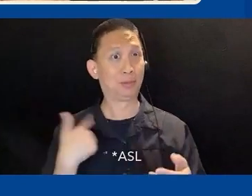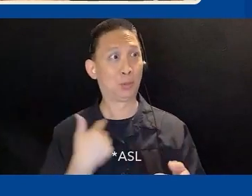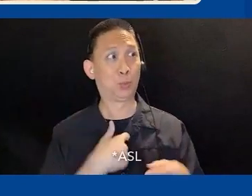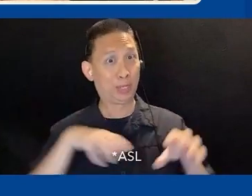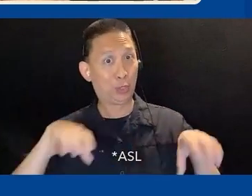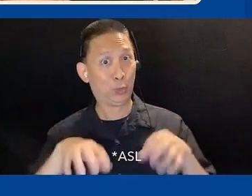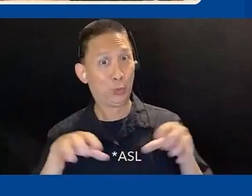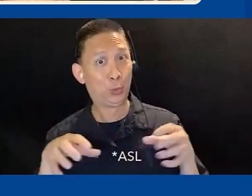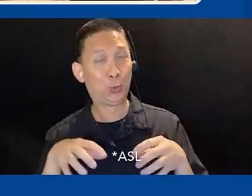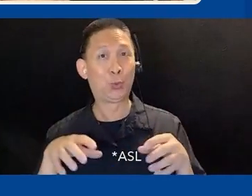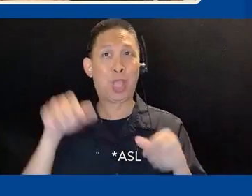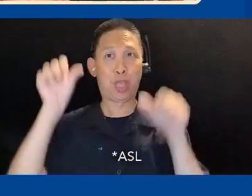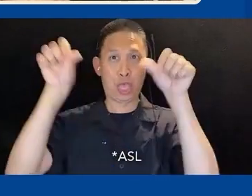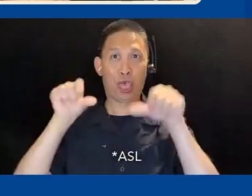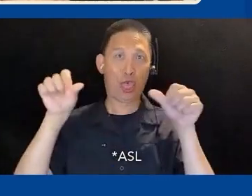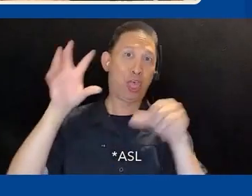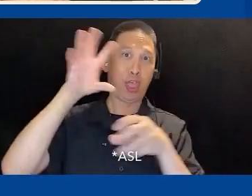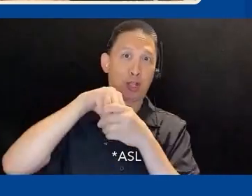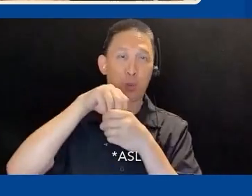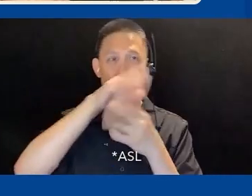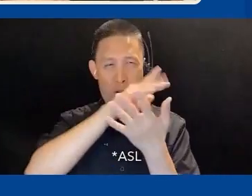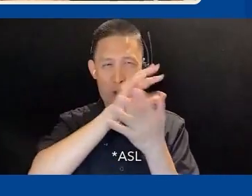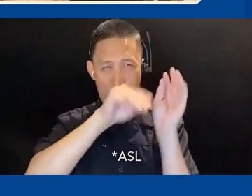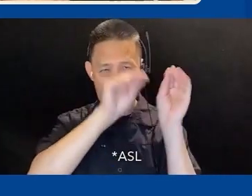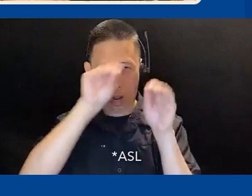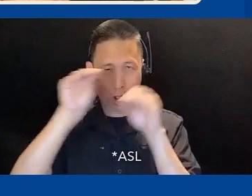this ending that they expected,